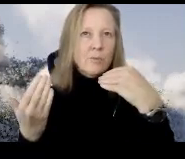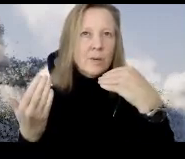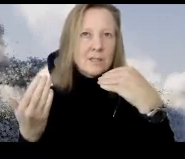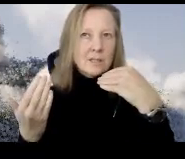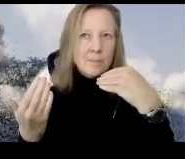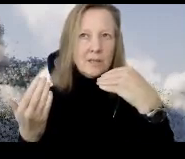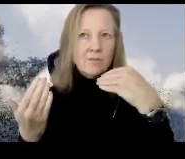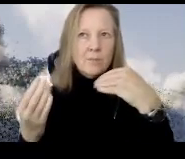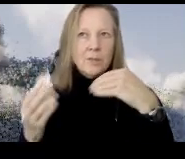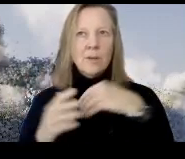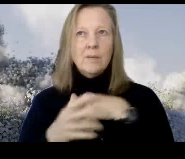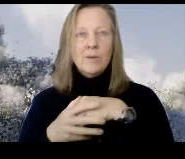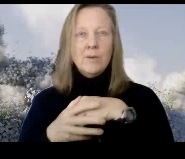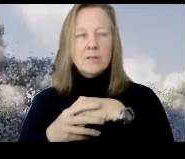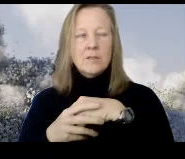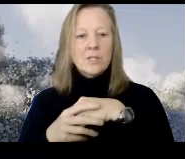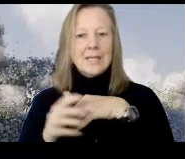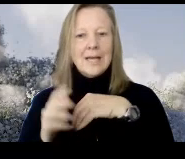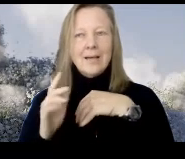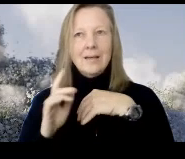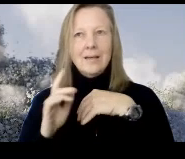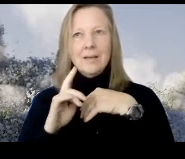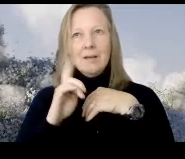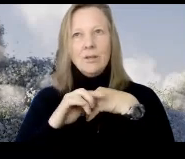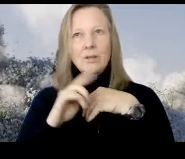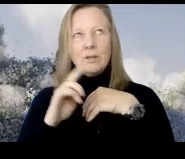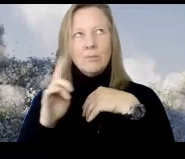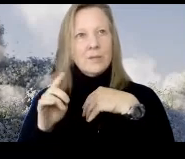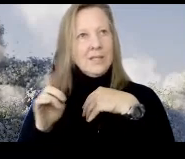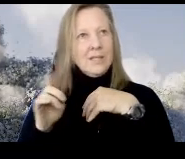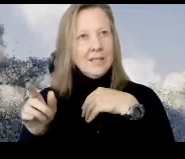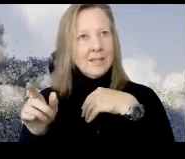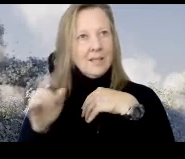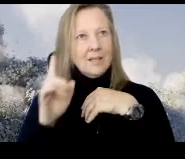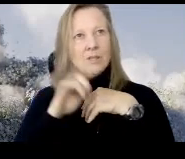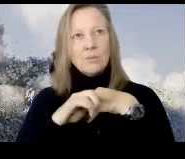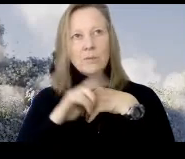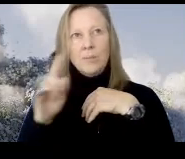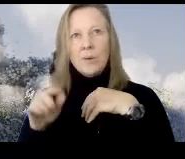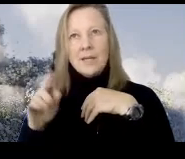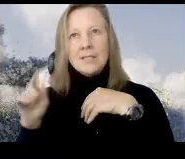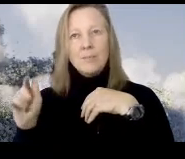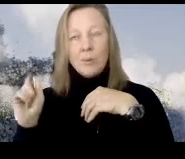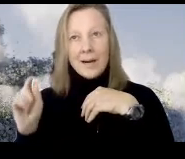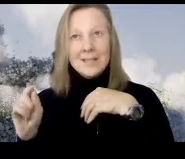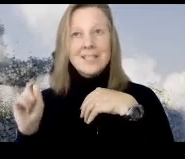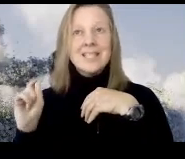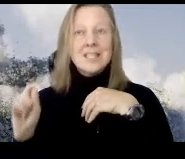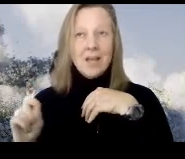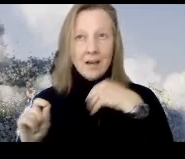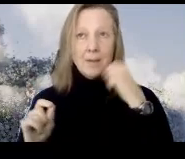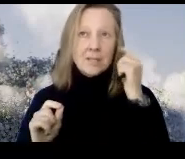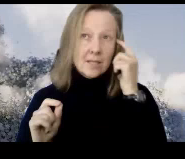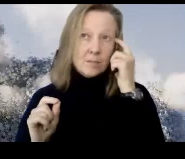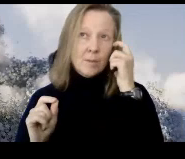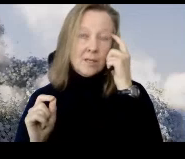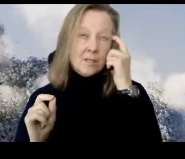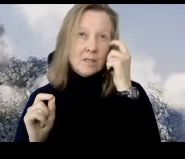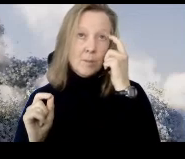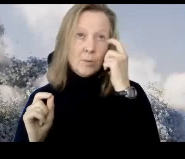idea of what's expected from you. And we've also just Yeah. added three, I think it is three practice